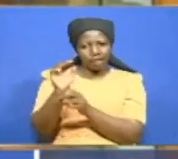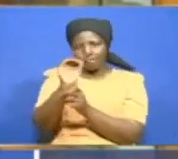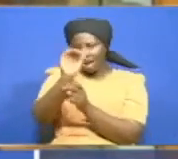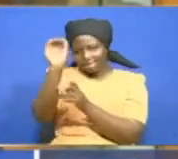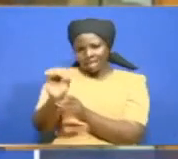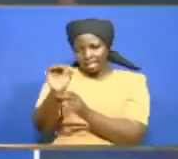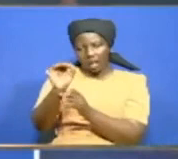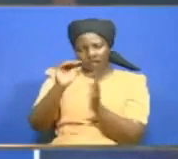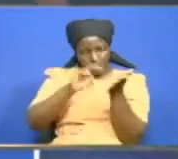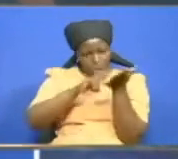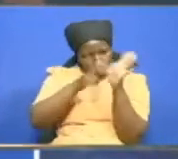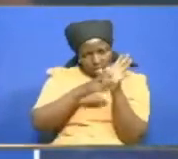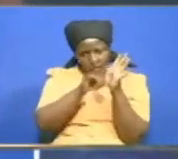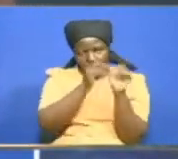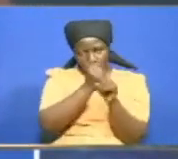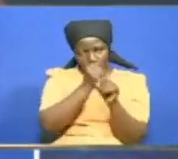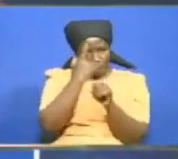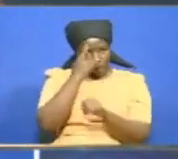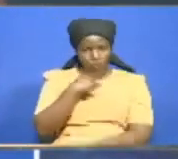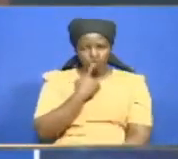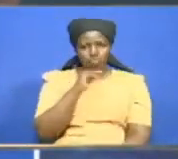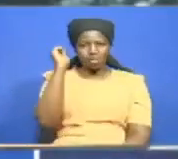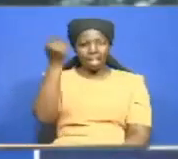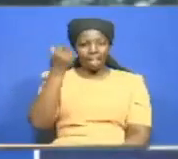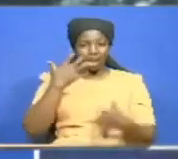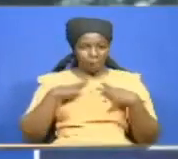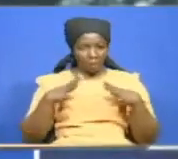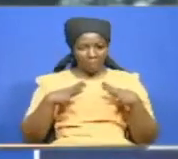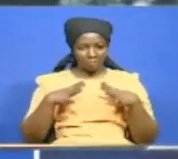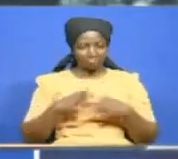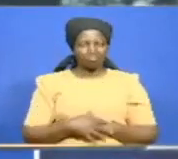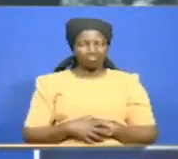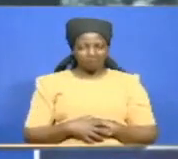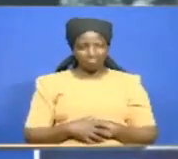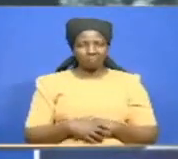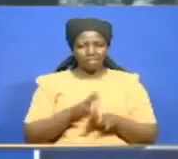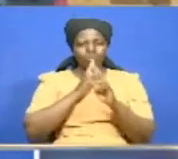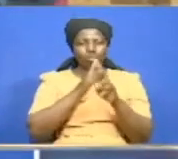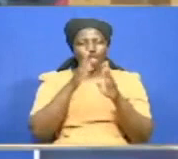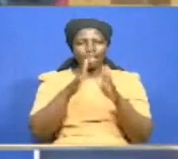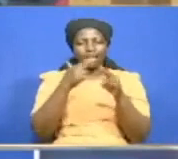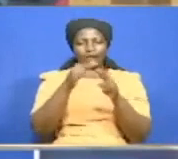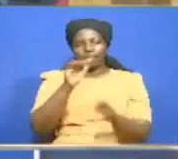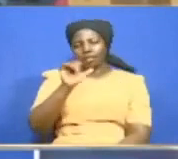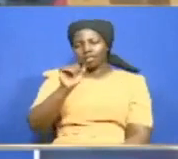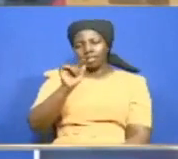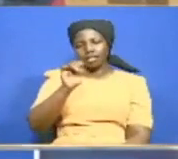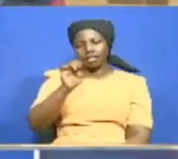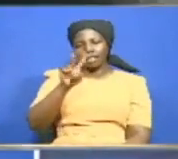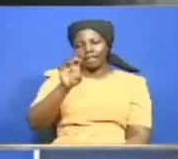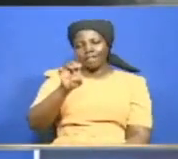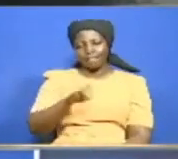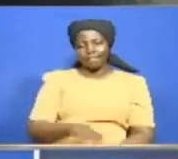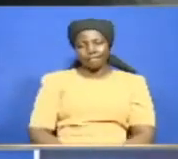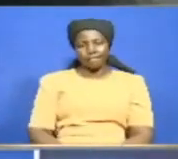ya wananchi. Reporting for Channel One Business, my name is Steve Maina.